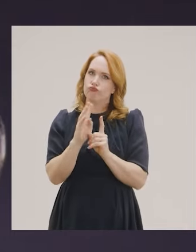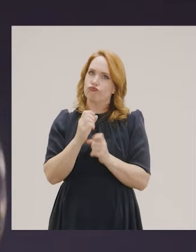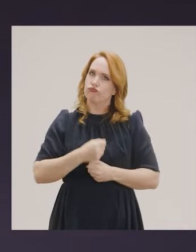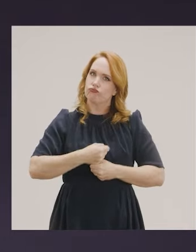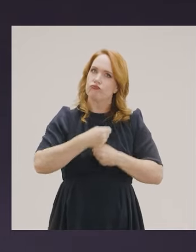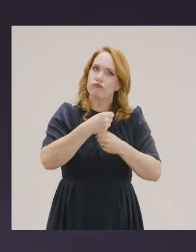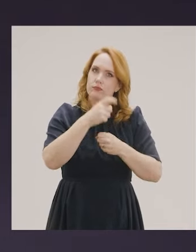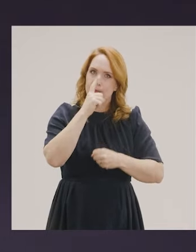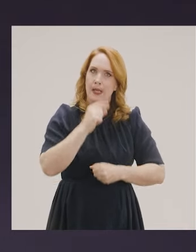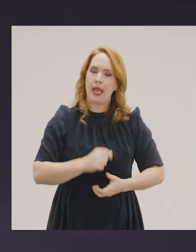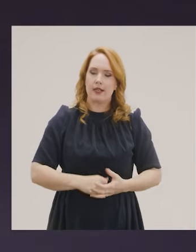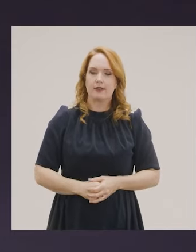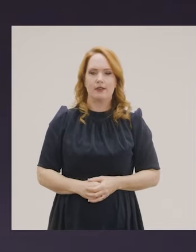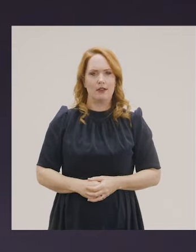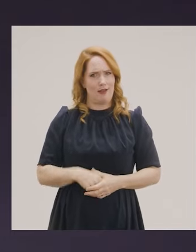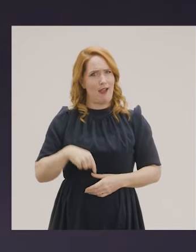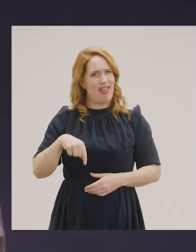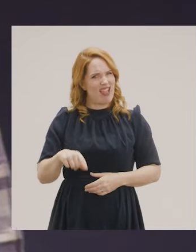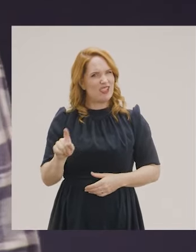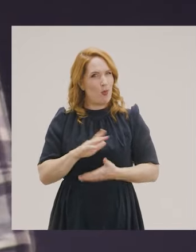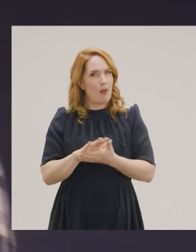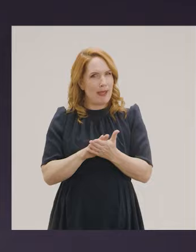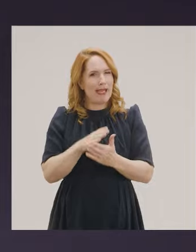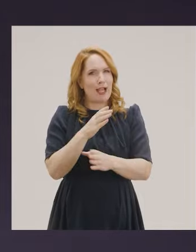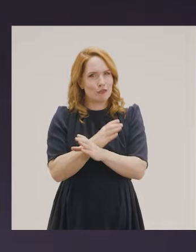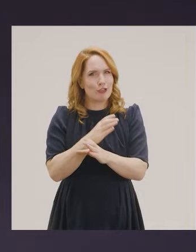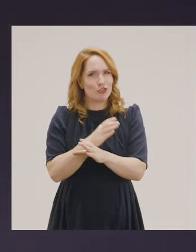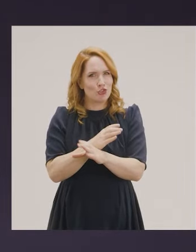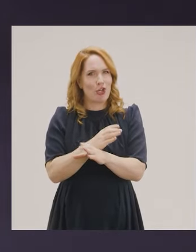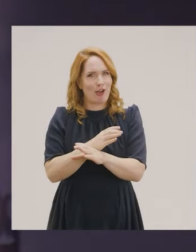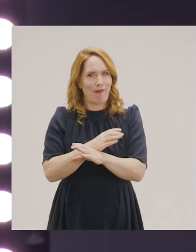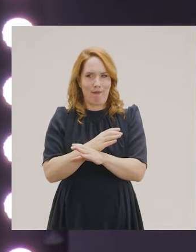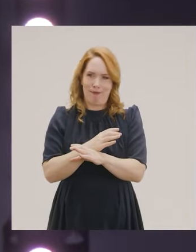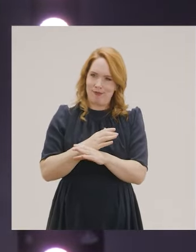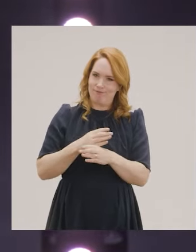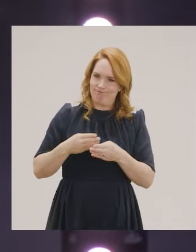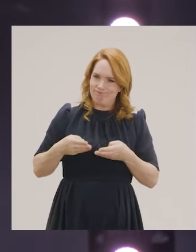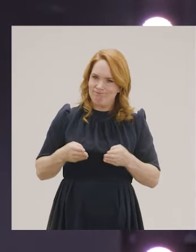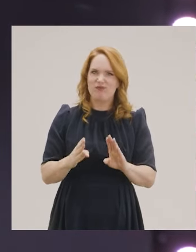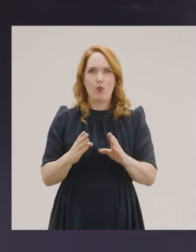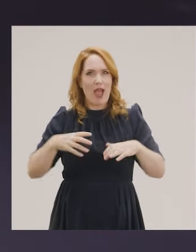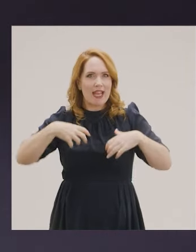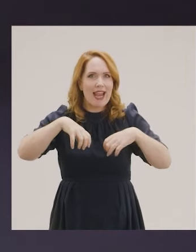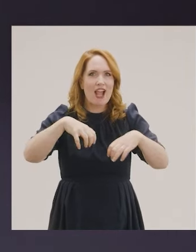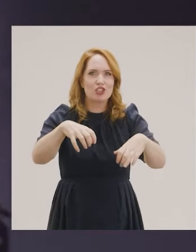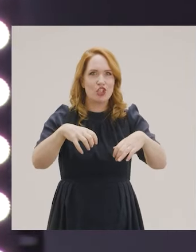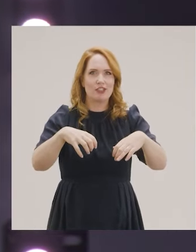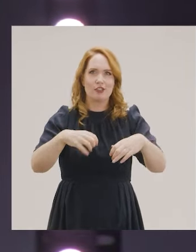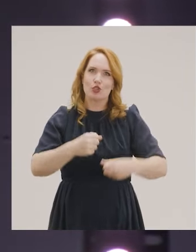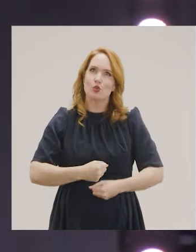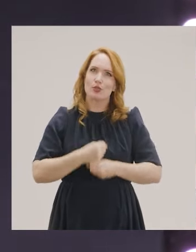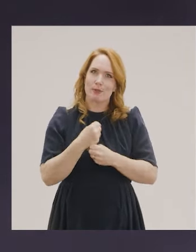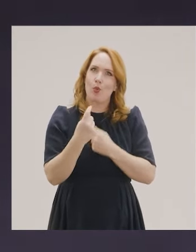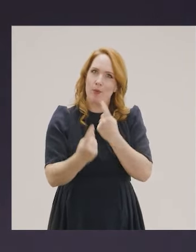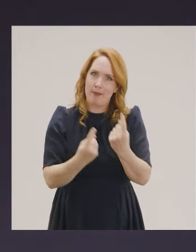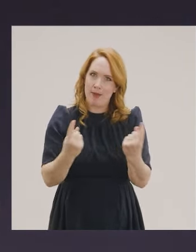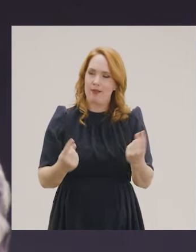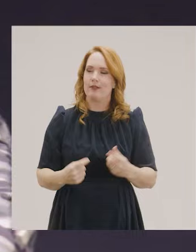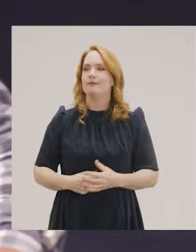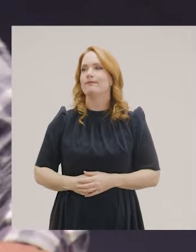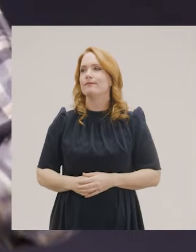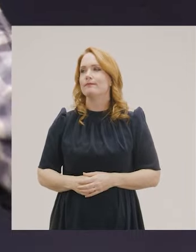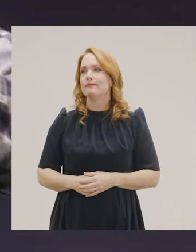just Christianity. This is what we should be doing anyway, but it does make me proud because when there is a problem in